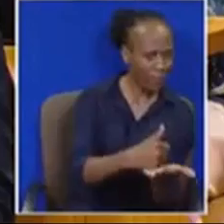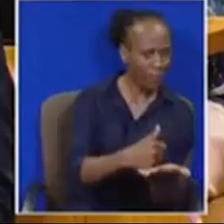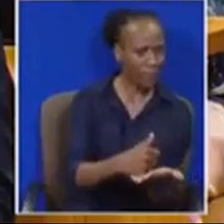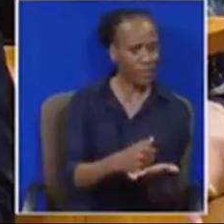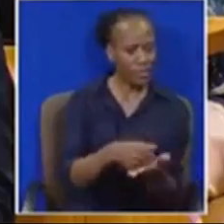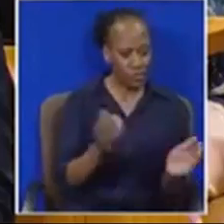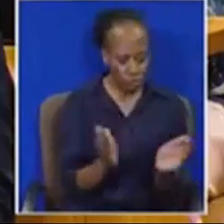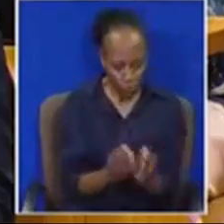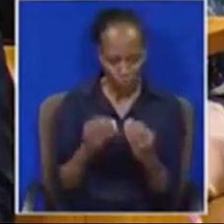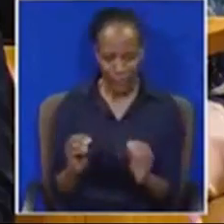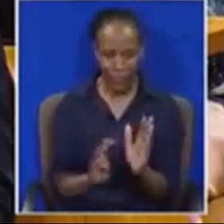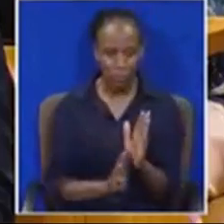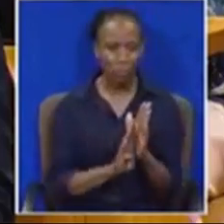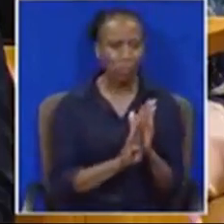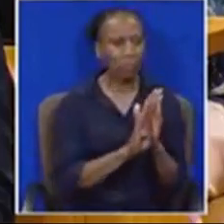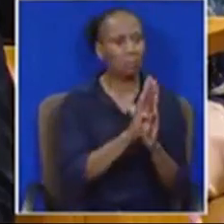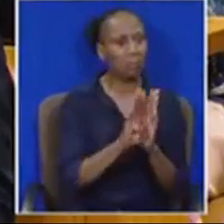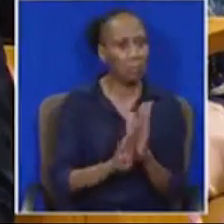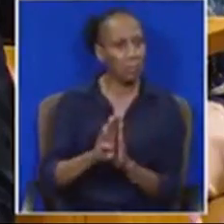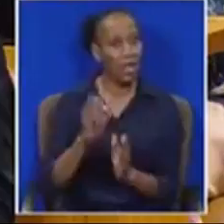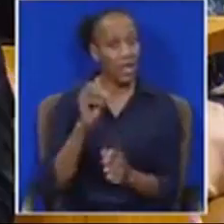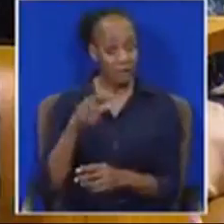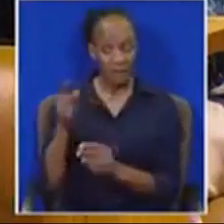develop small and medium enterprises.